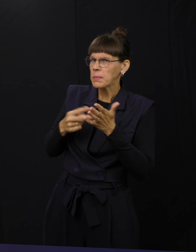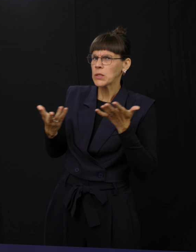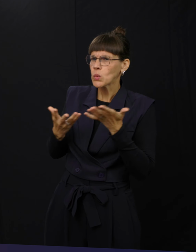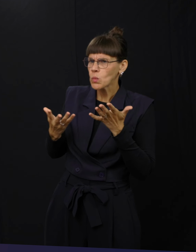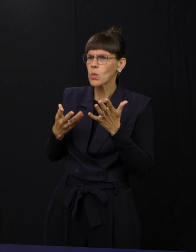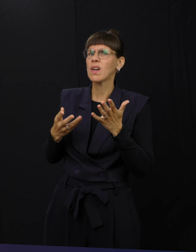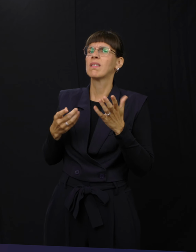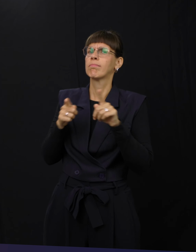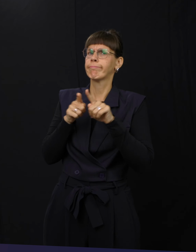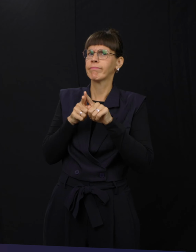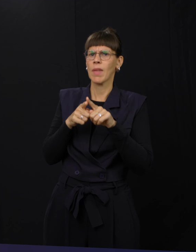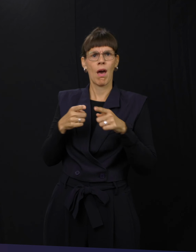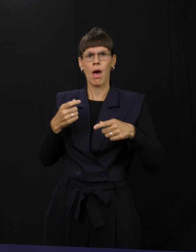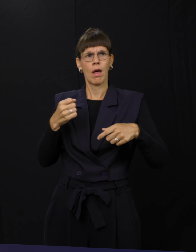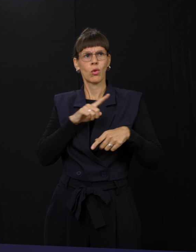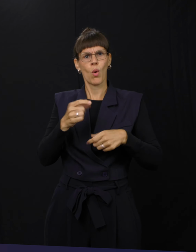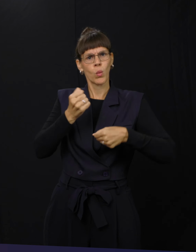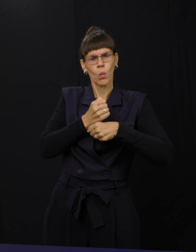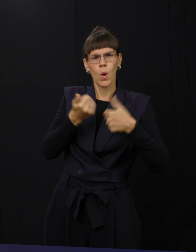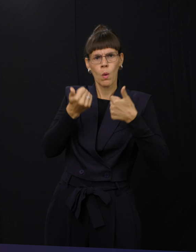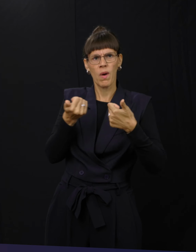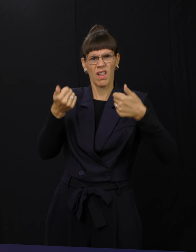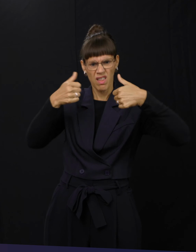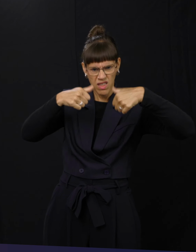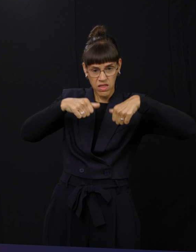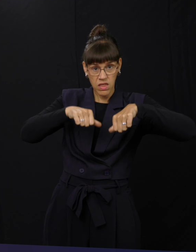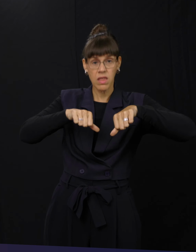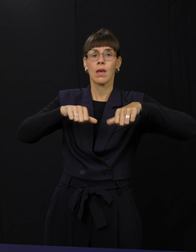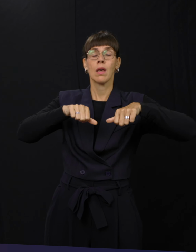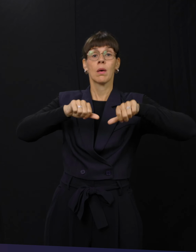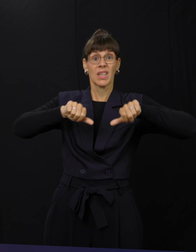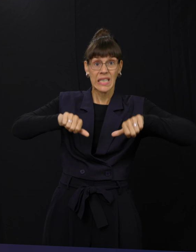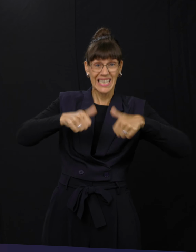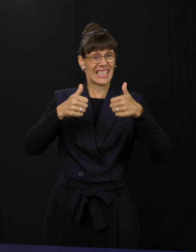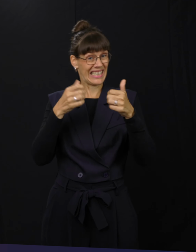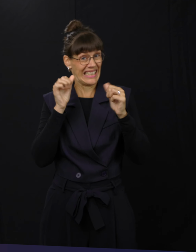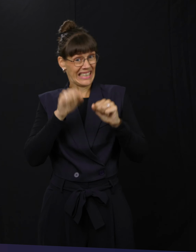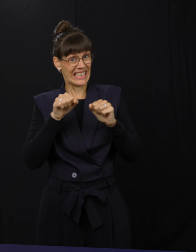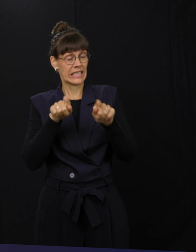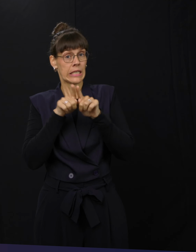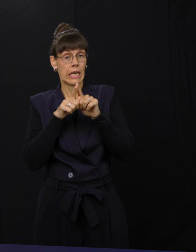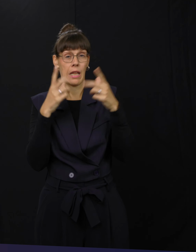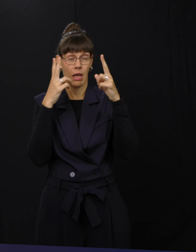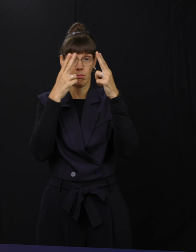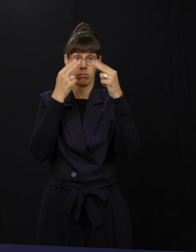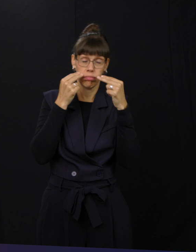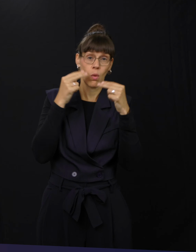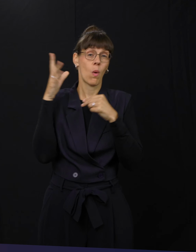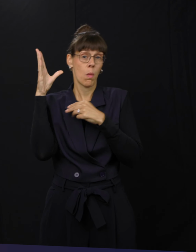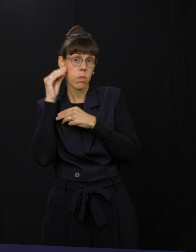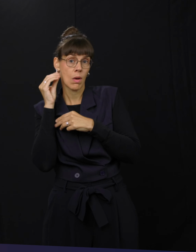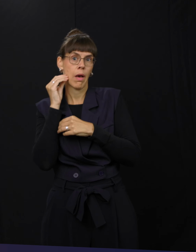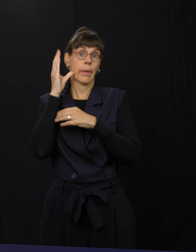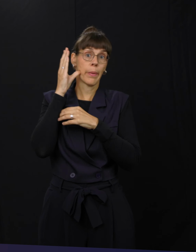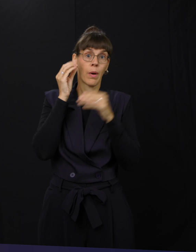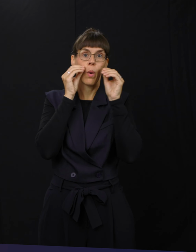the function after it's been lost. Exactly. So bringing back lost sight and maybe lost hearing even. And we